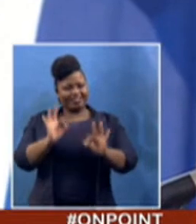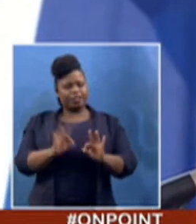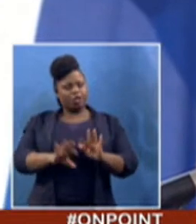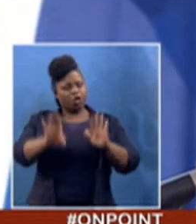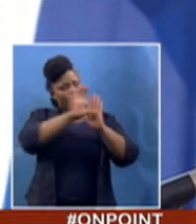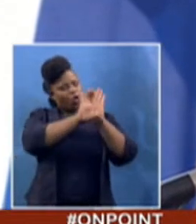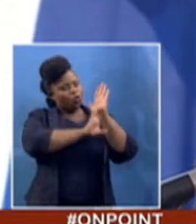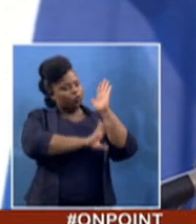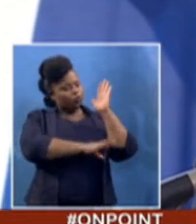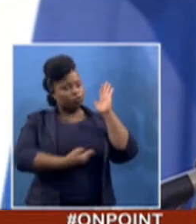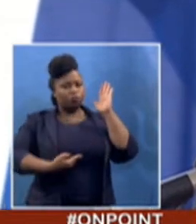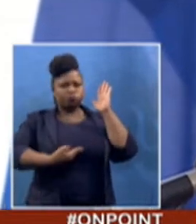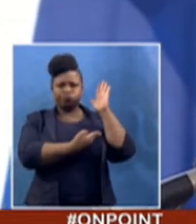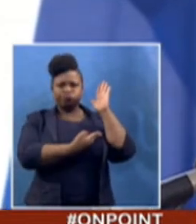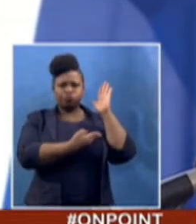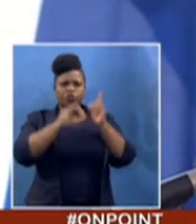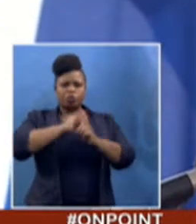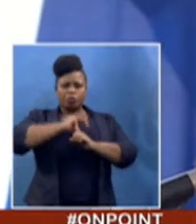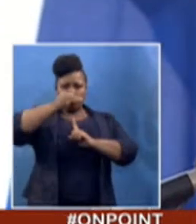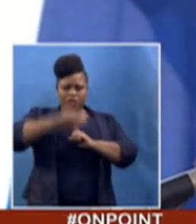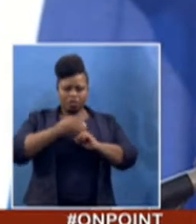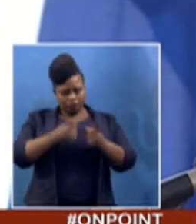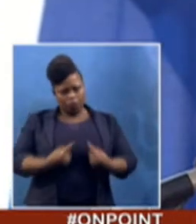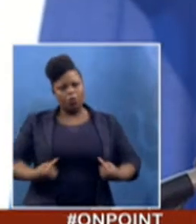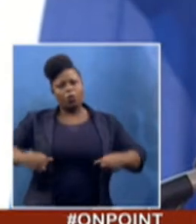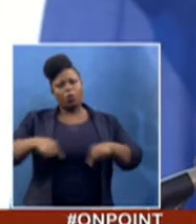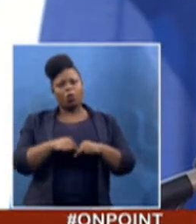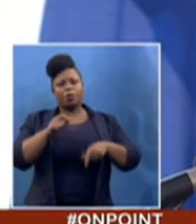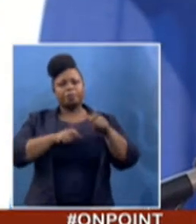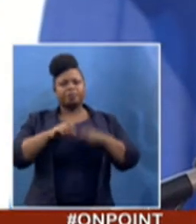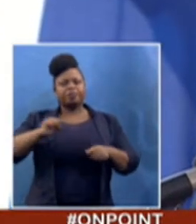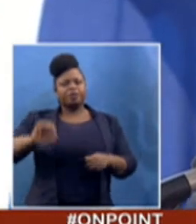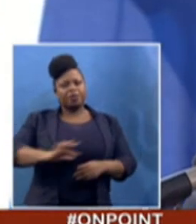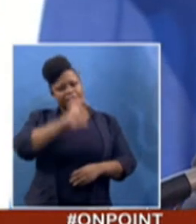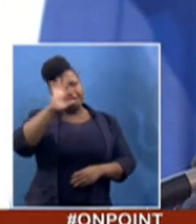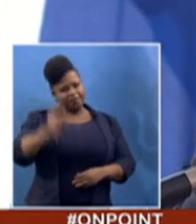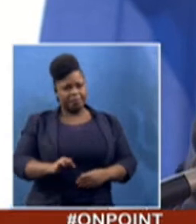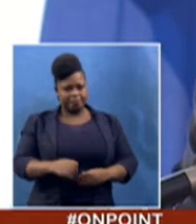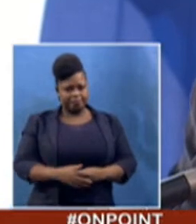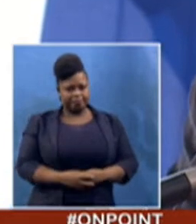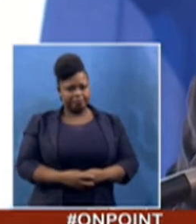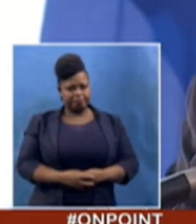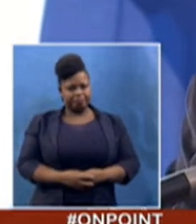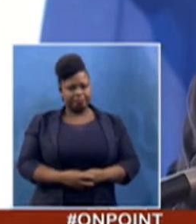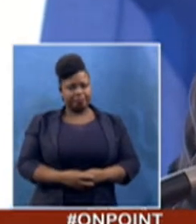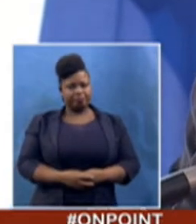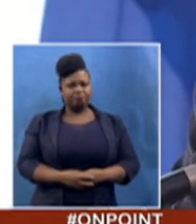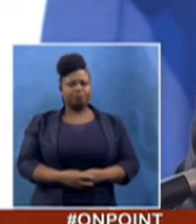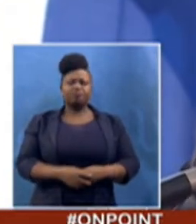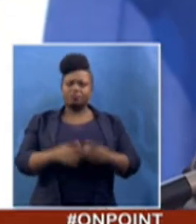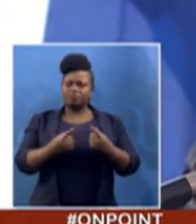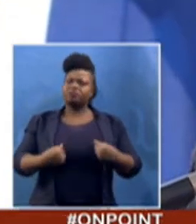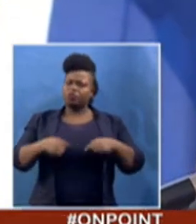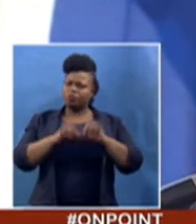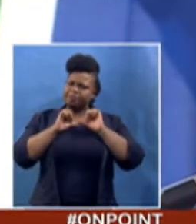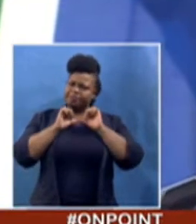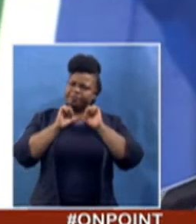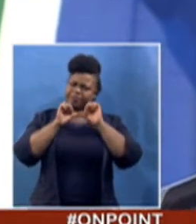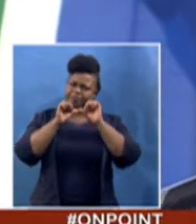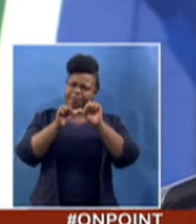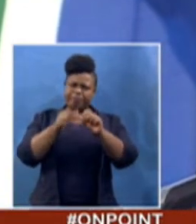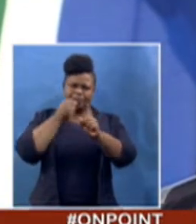shield and a protection for all South Africans. We have made great progress